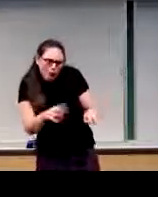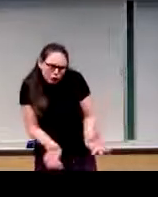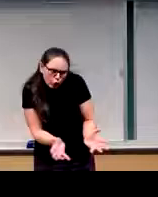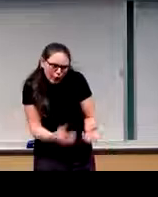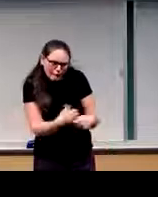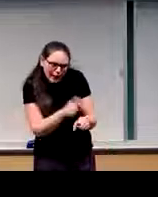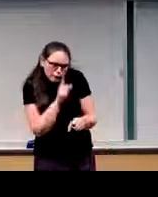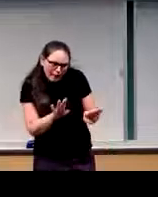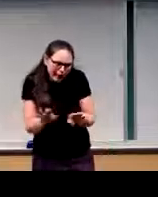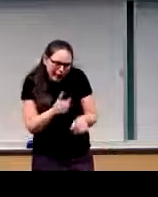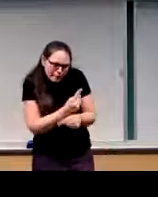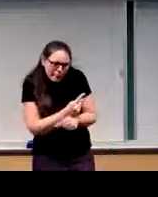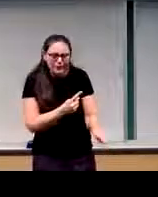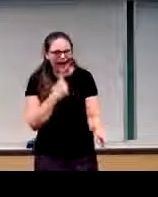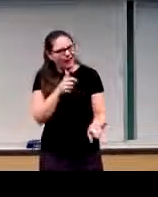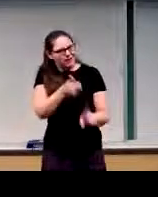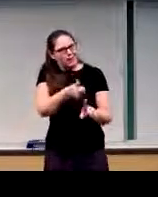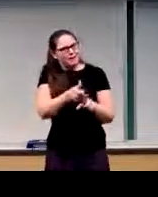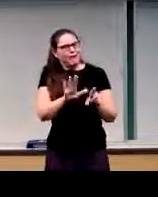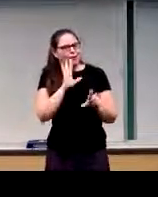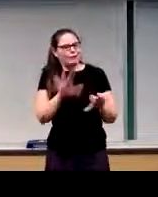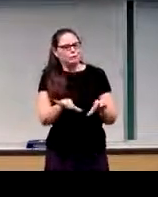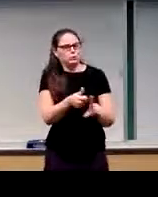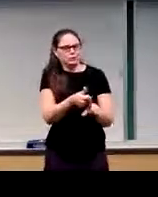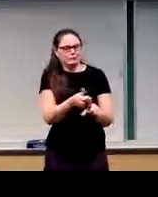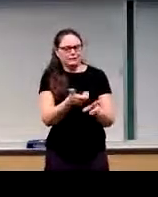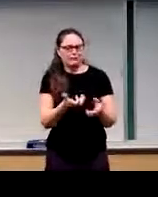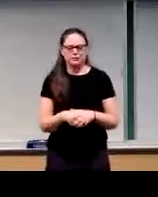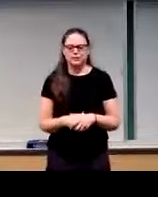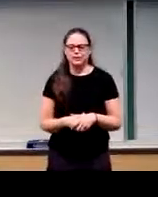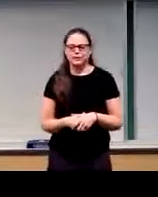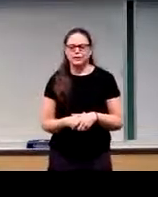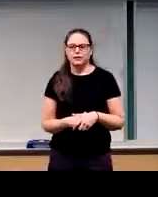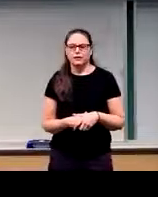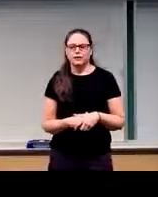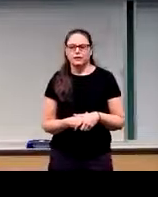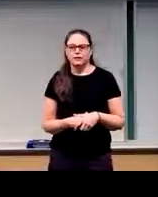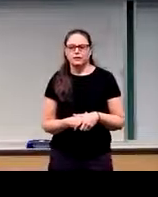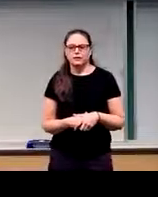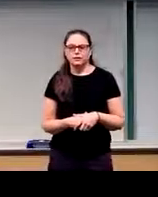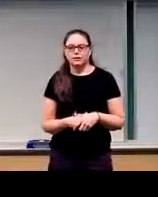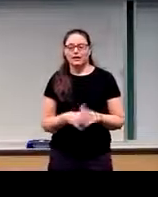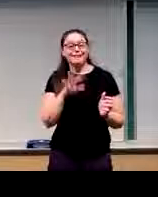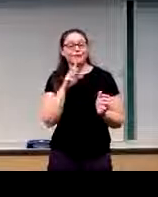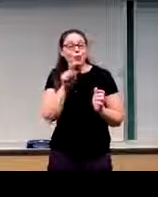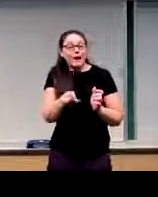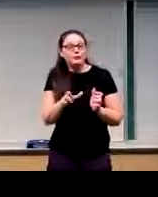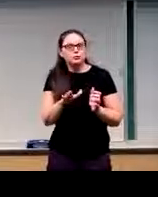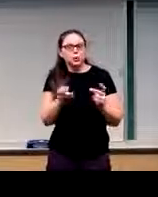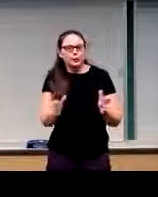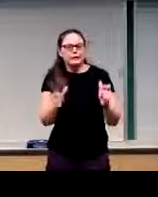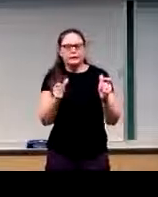them, and with greater likelihood to share or help when having to do so quickly, in other